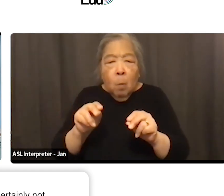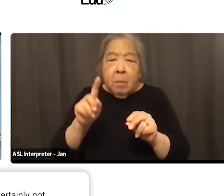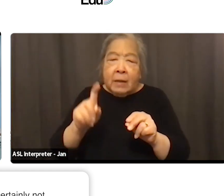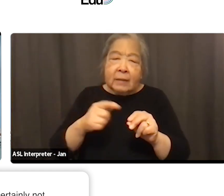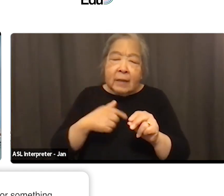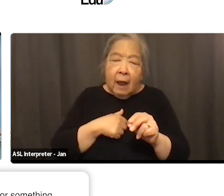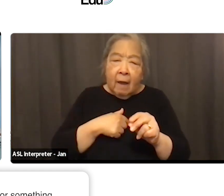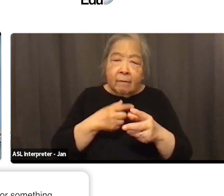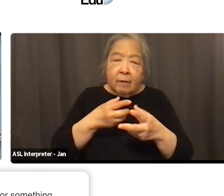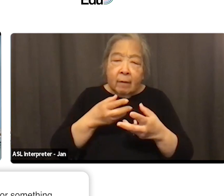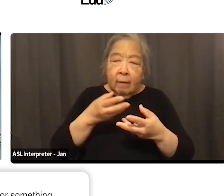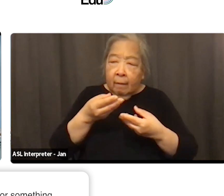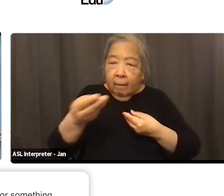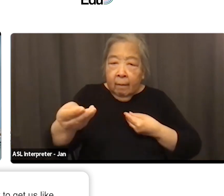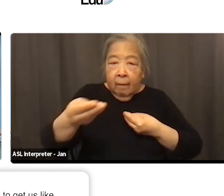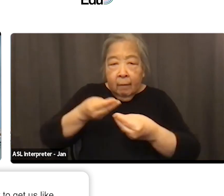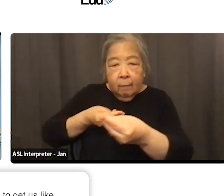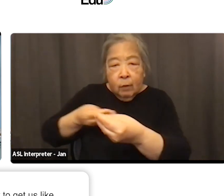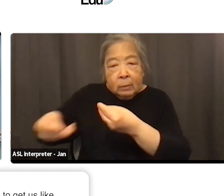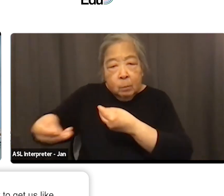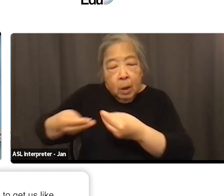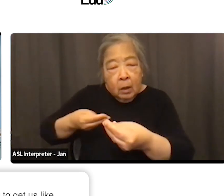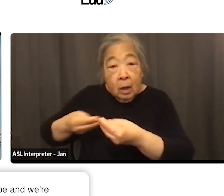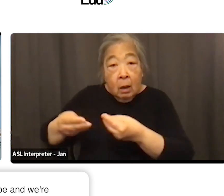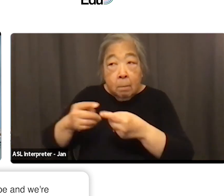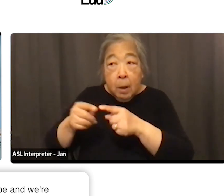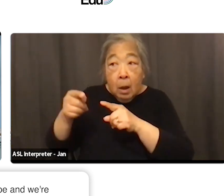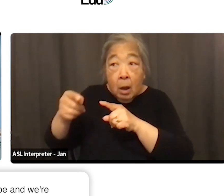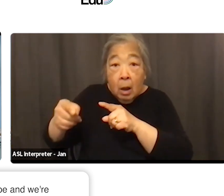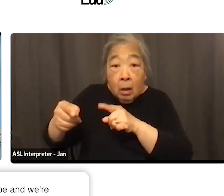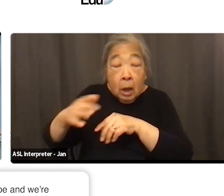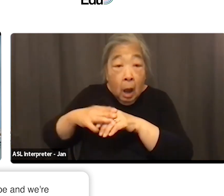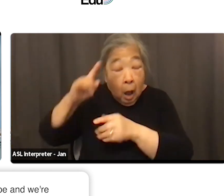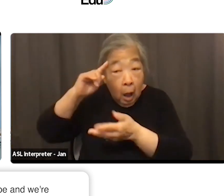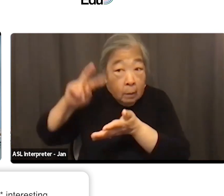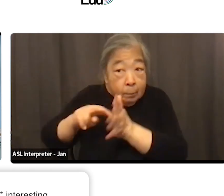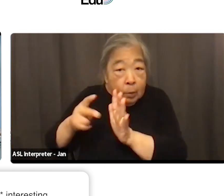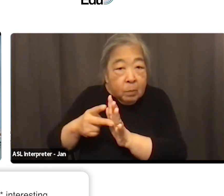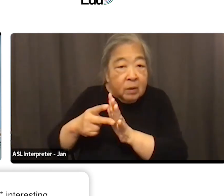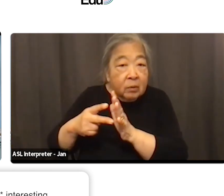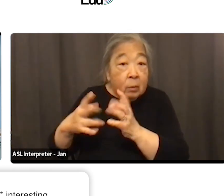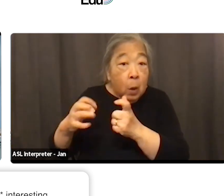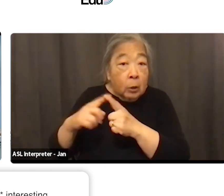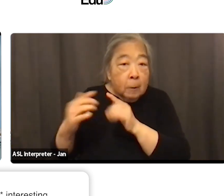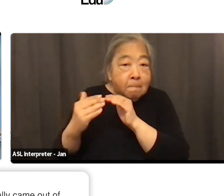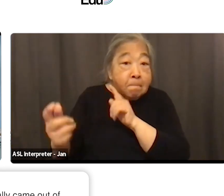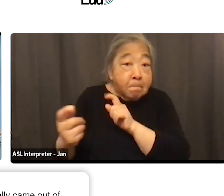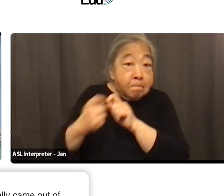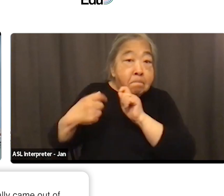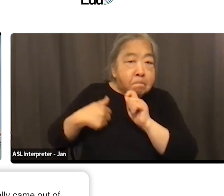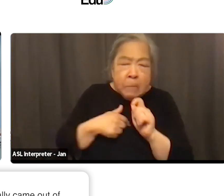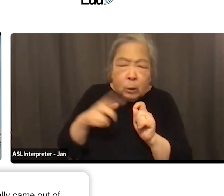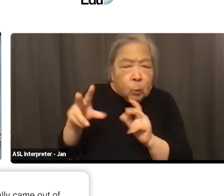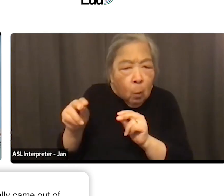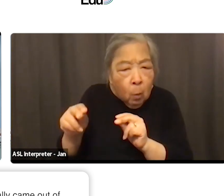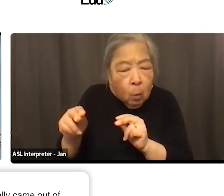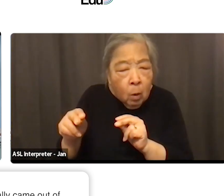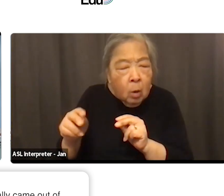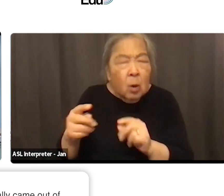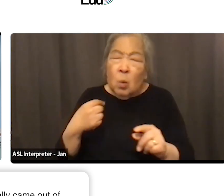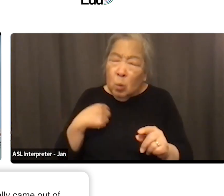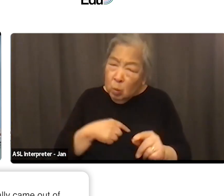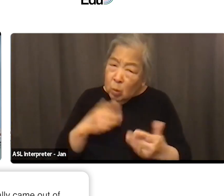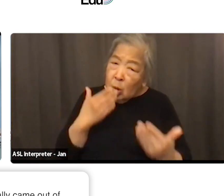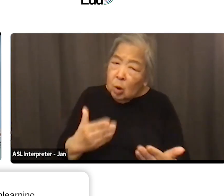it's certainly not someone or something coming out to get us. Like, we're dope and we're magical, but we ain't that fucking interesting. And that really came out